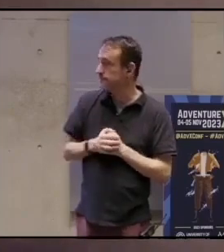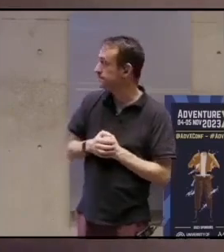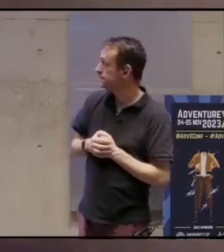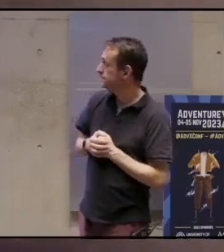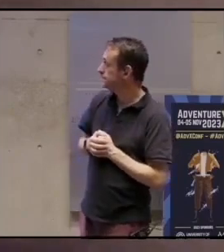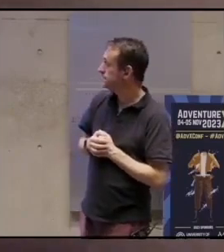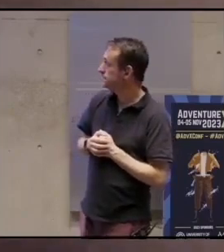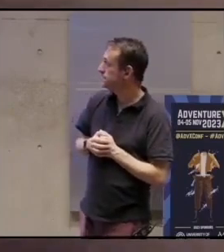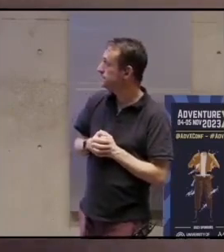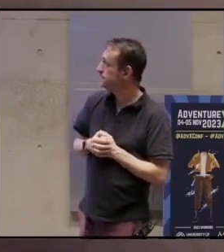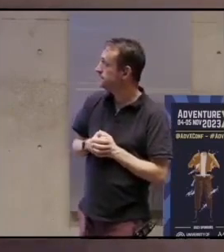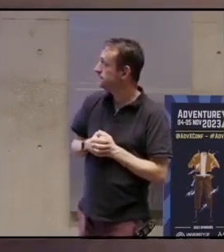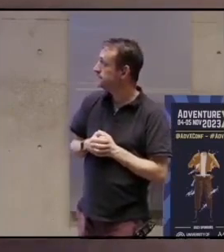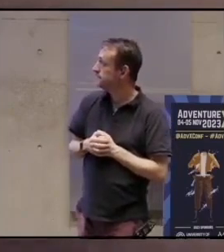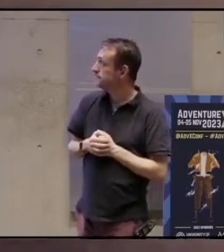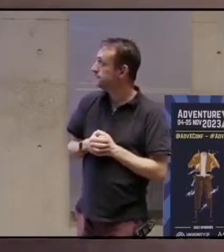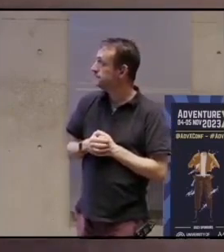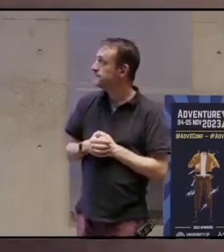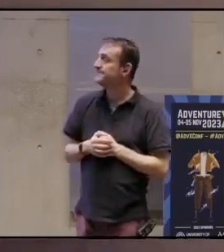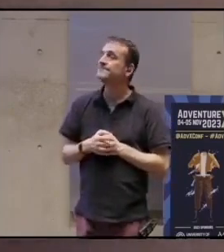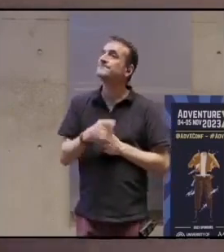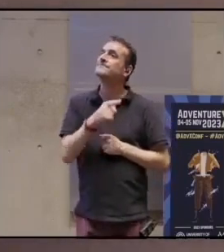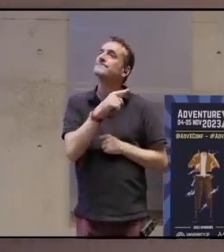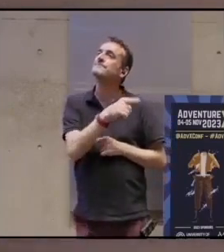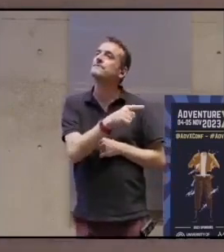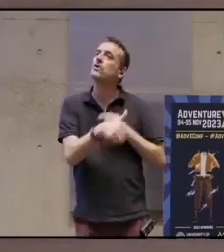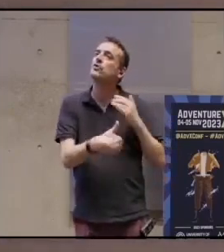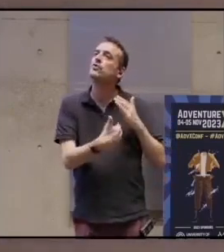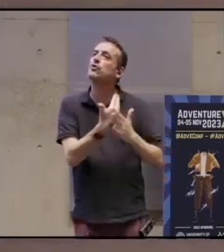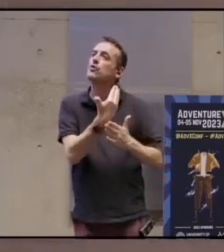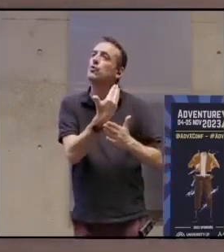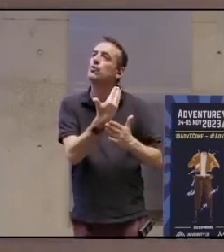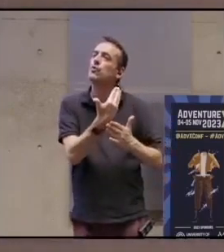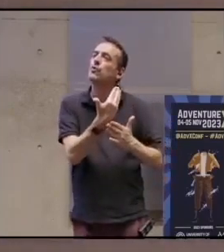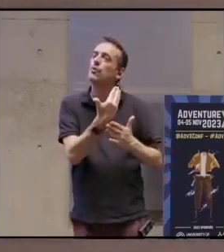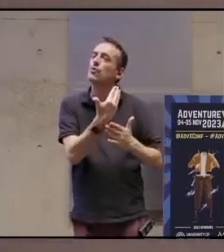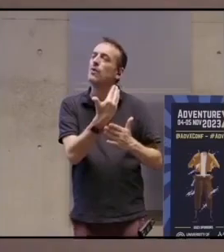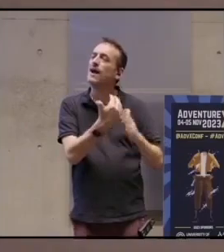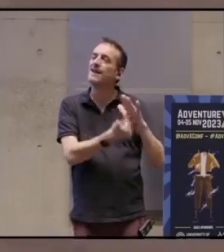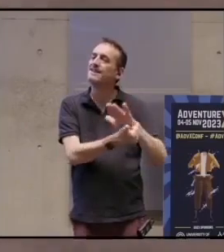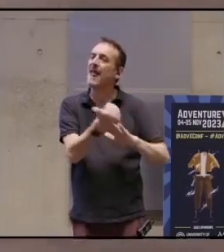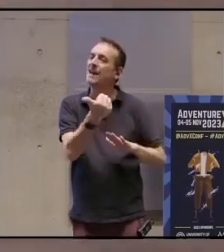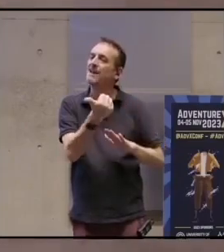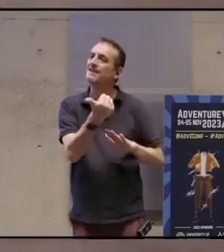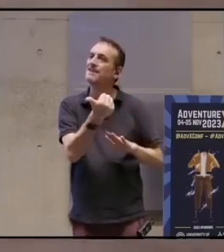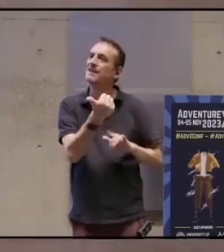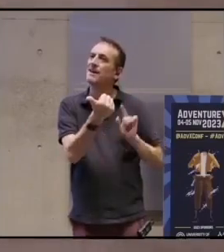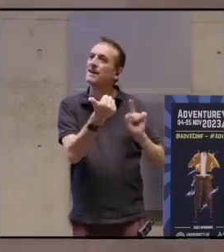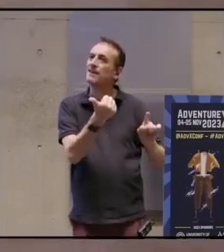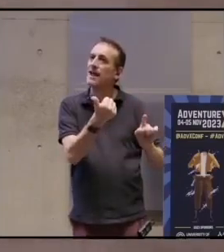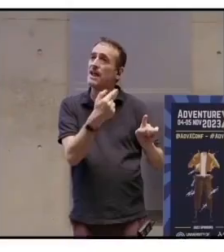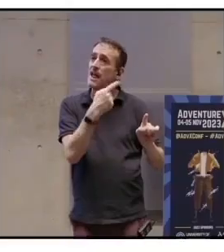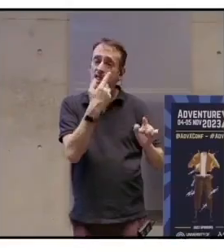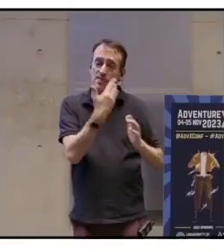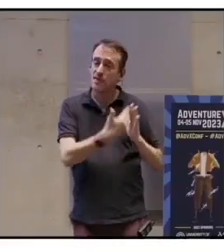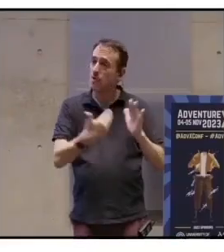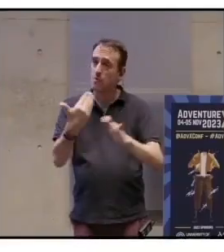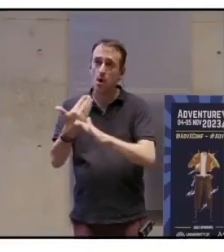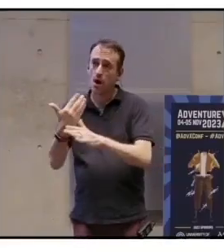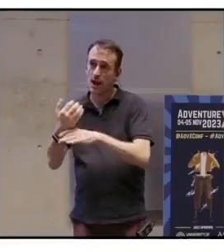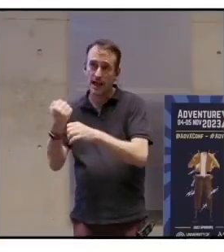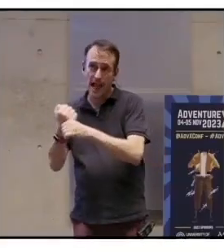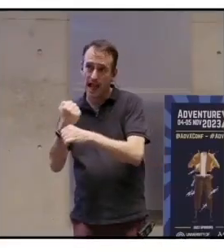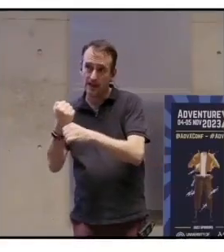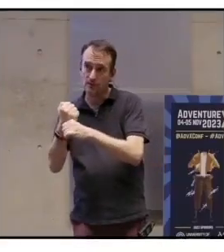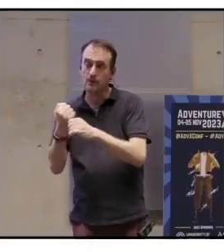One quick note on working with amateur talent. That might, if your talent has never worked in games, you might have some